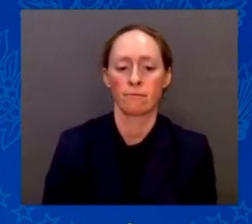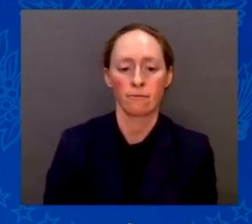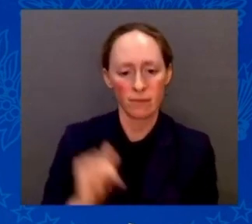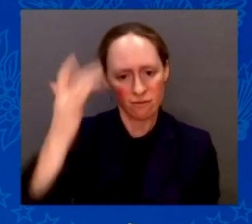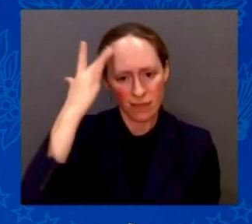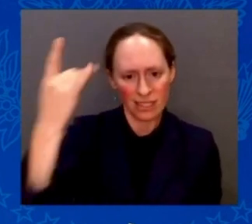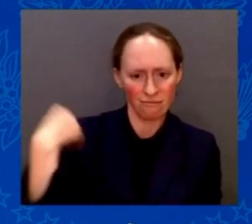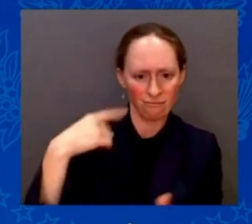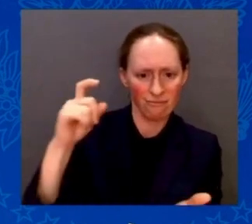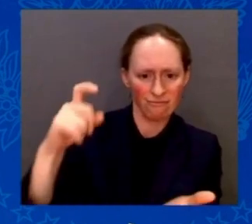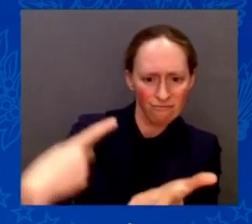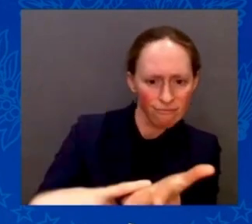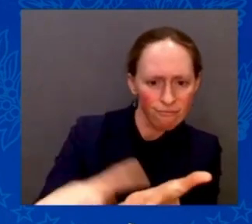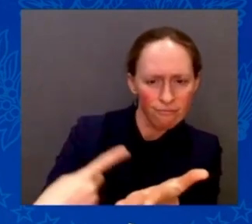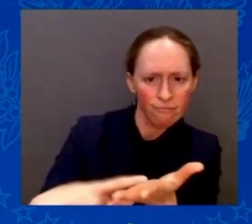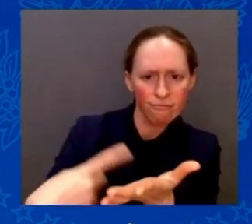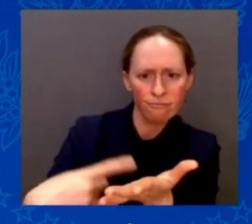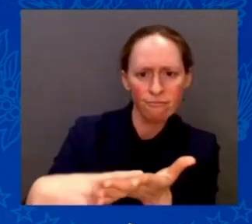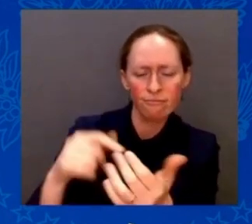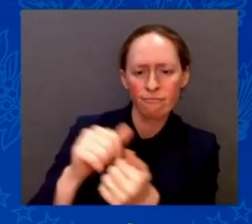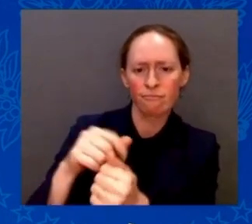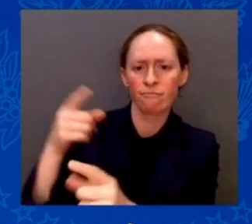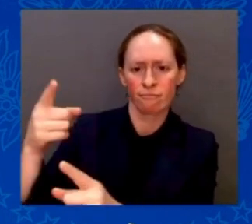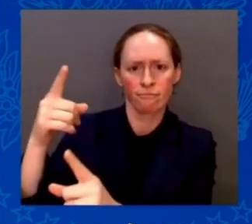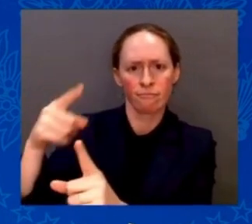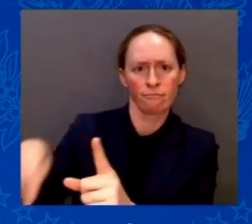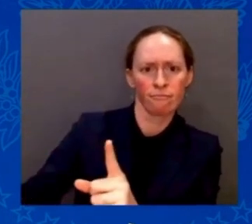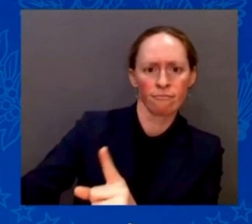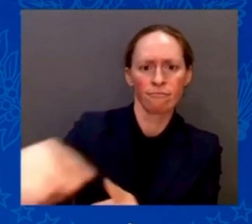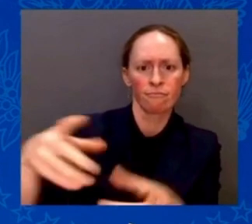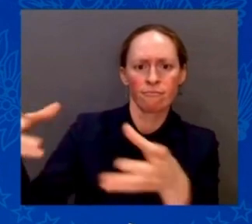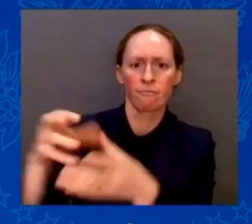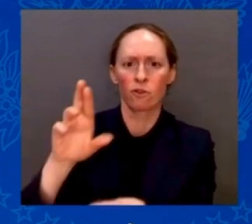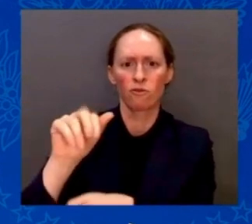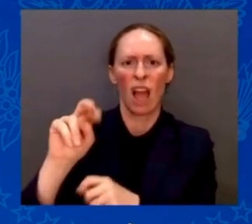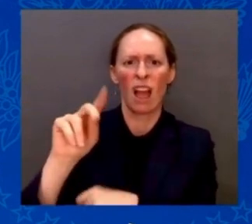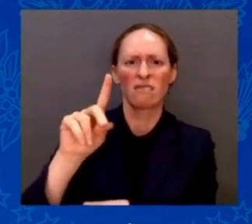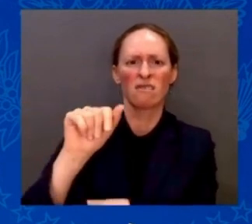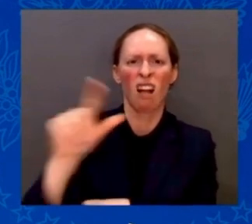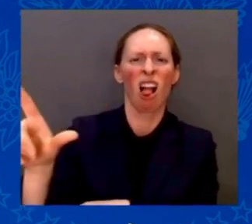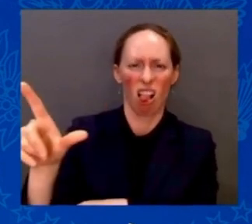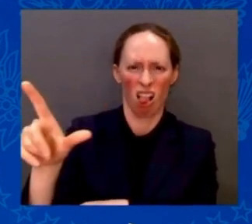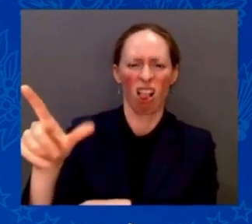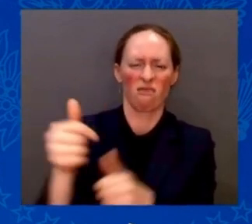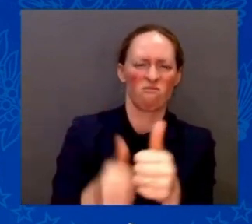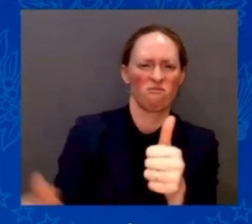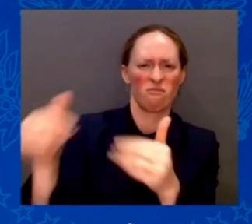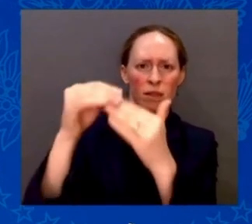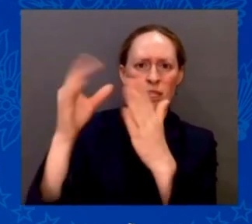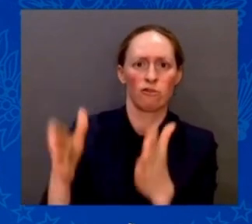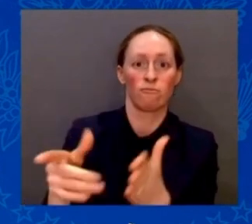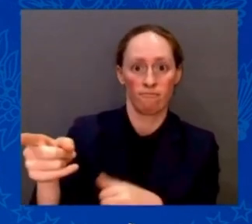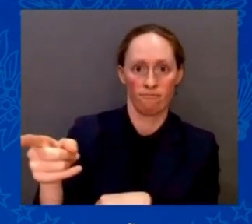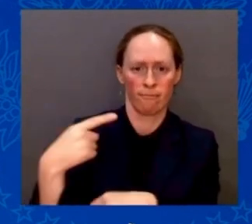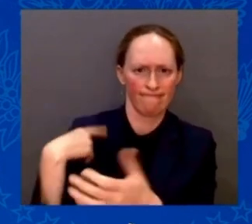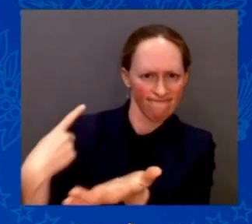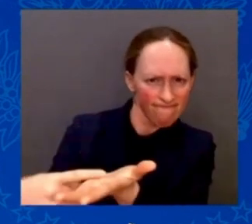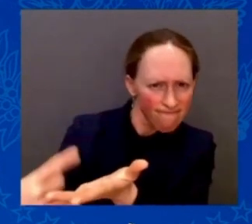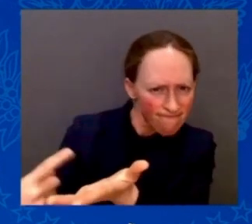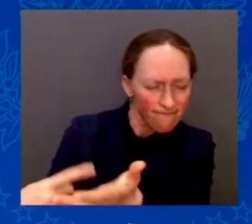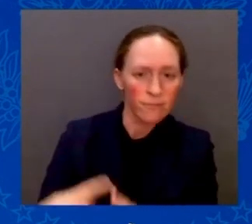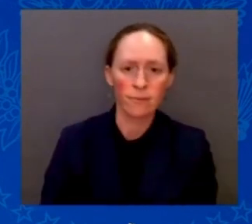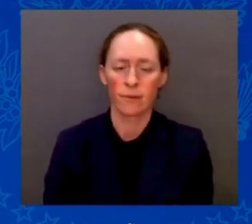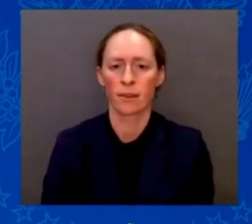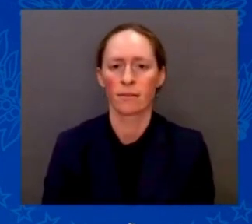the need to put these meters along these so we know where the power is going down. You may be able to shut